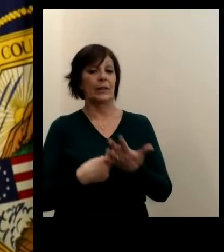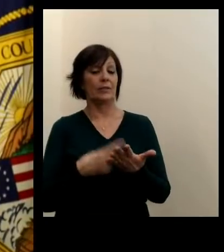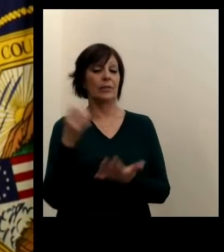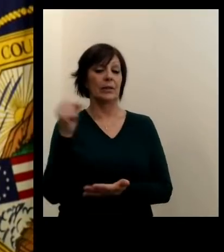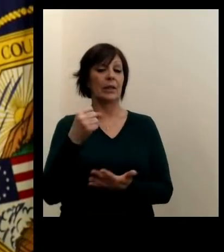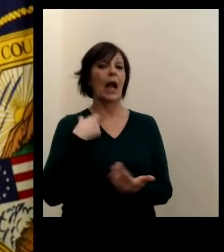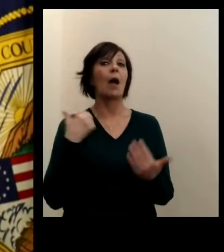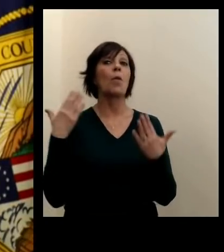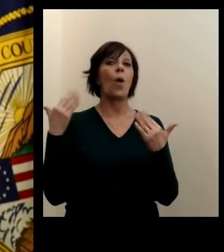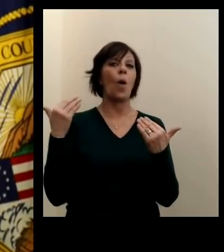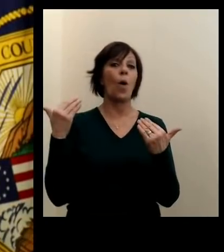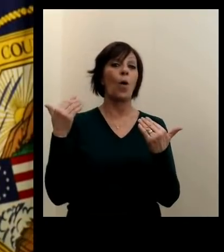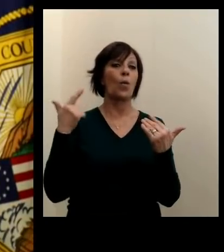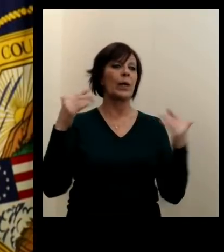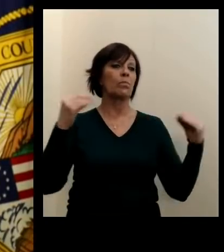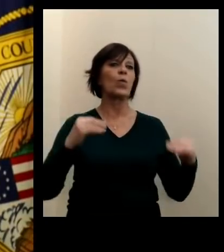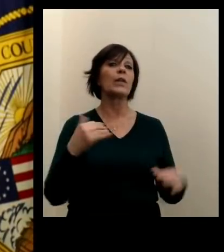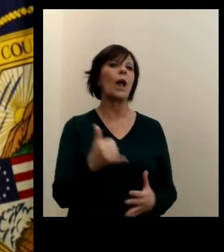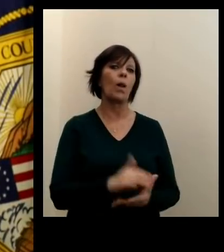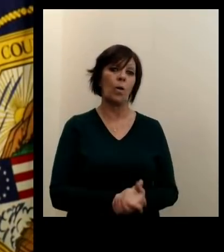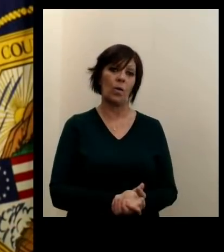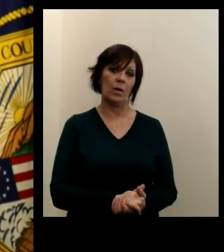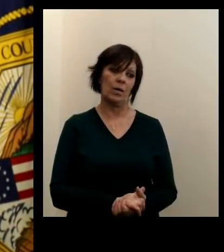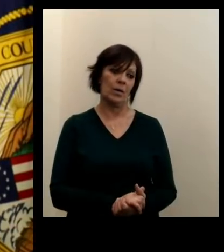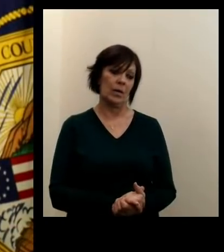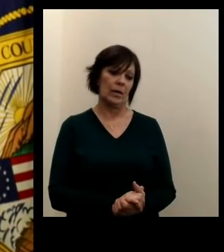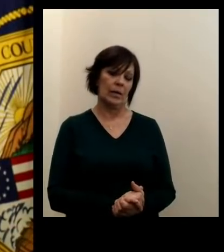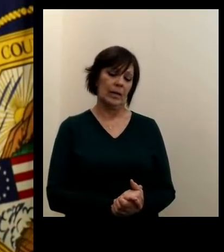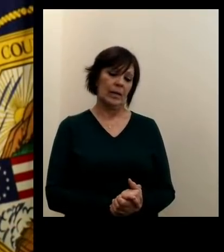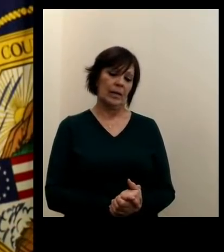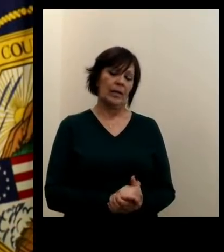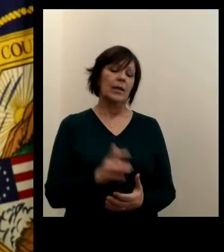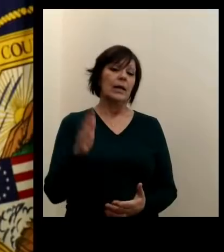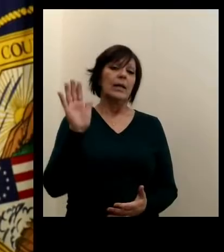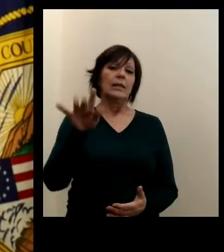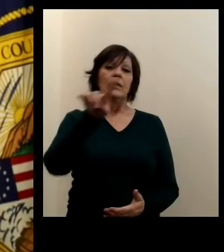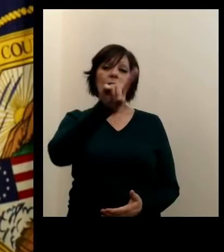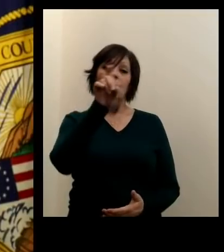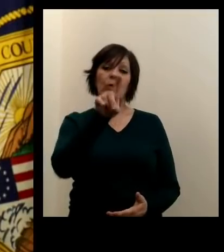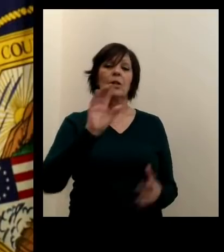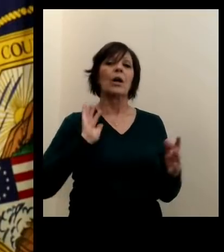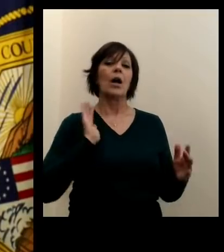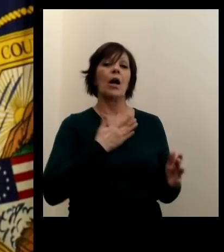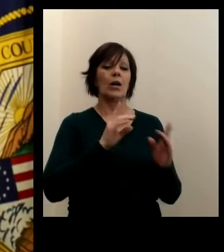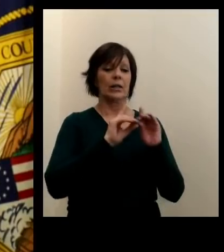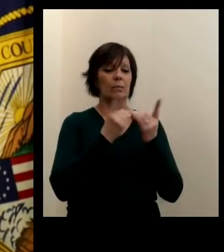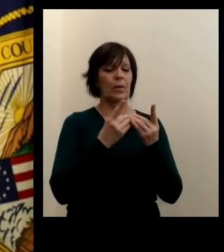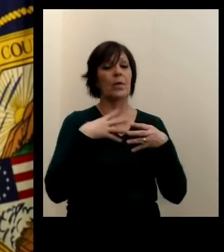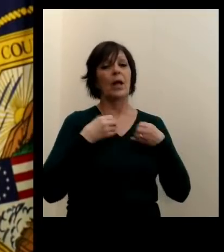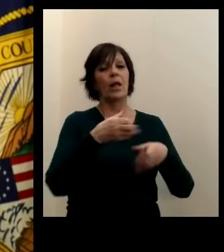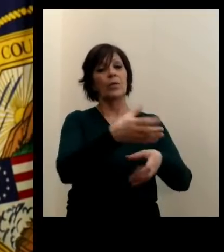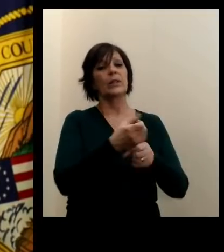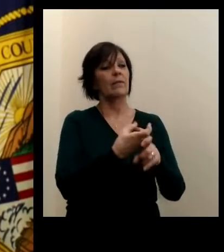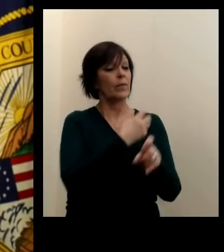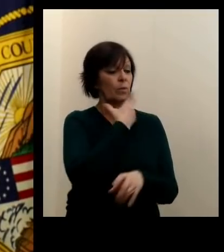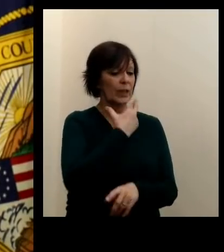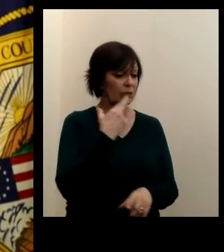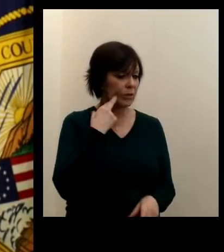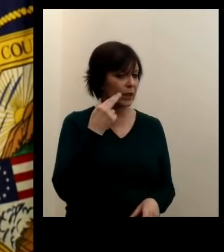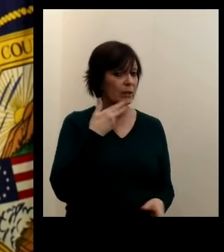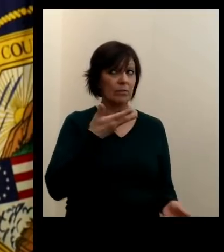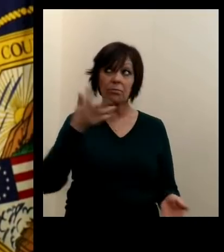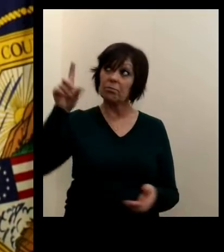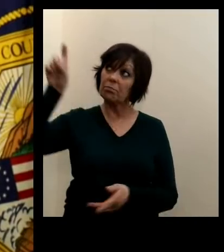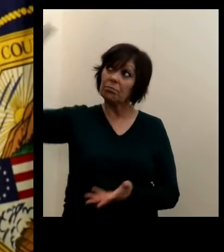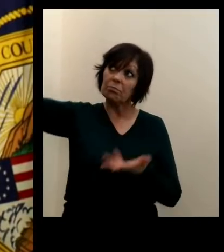I'm hopeful we just move to the yellow. It is a question that our Department of Health is receiving from restaurants, and we've passed on to New York